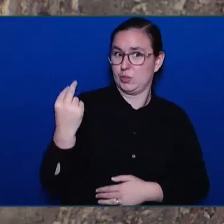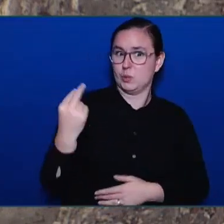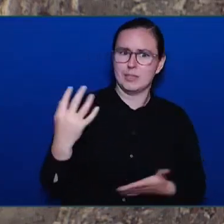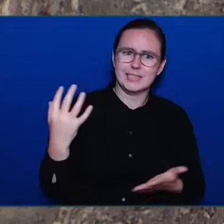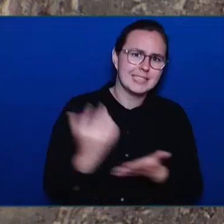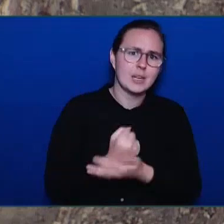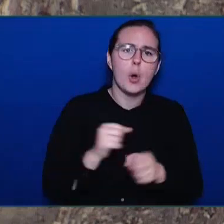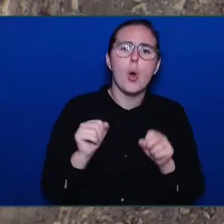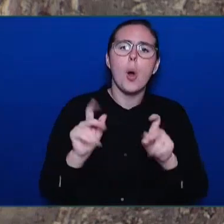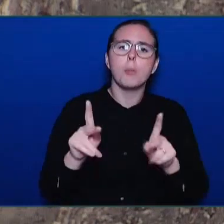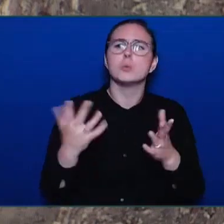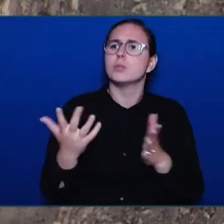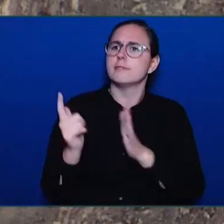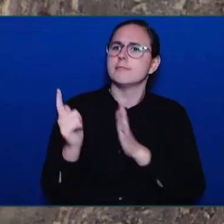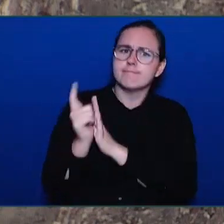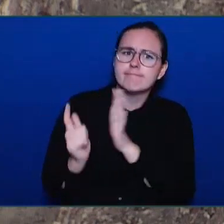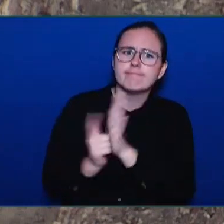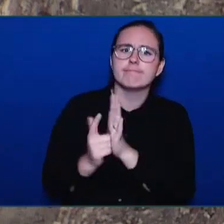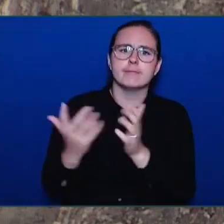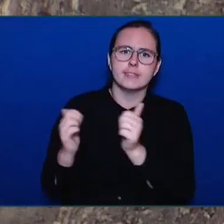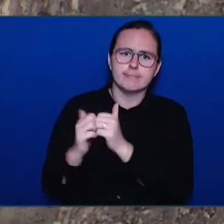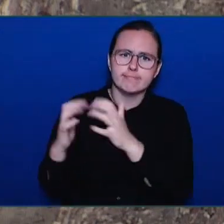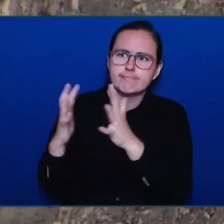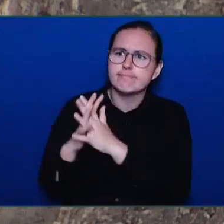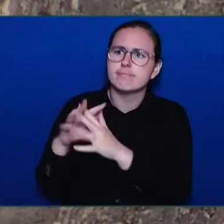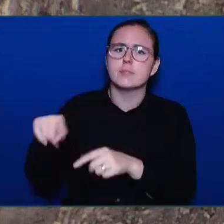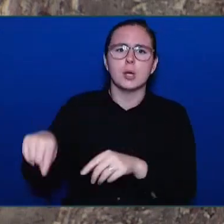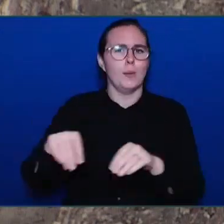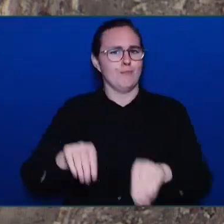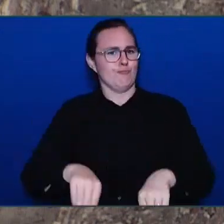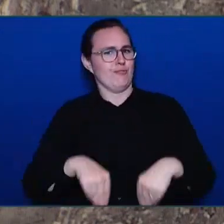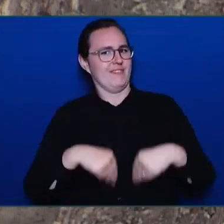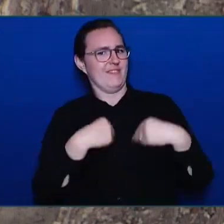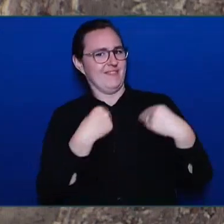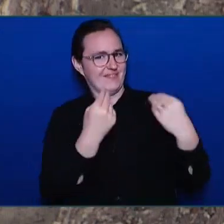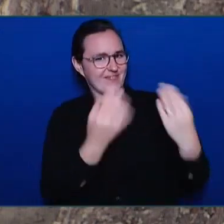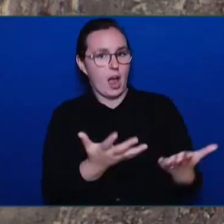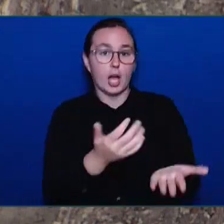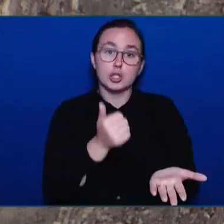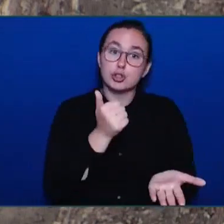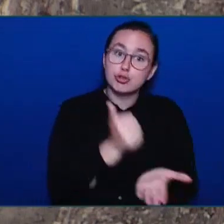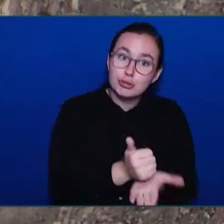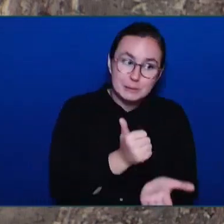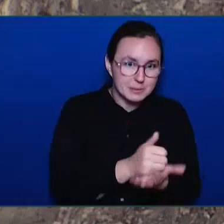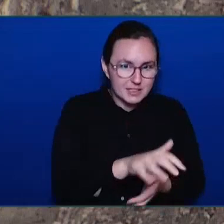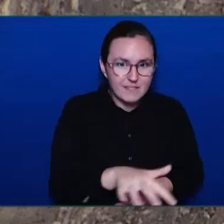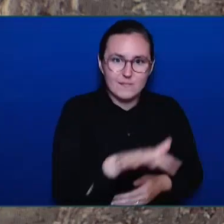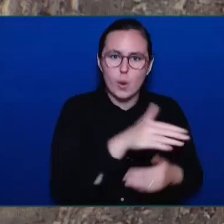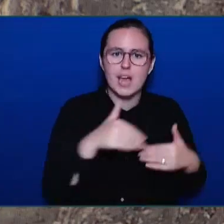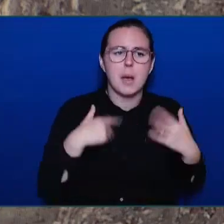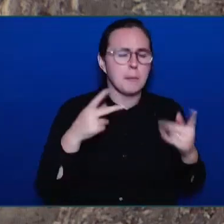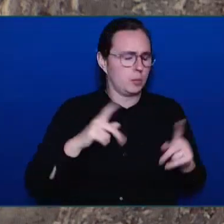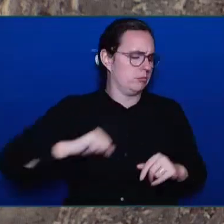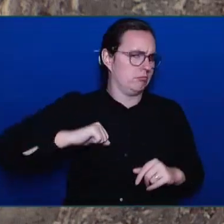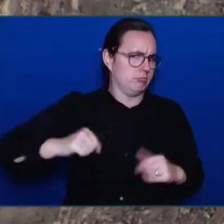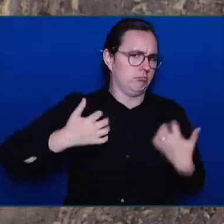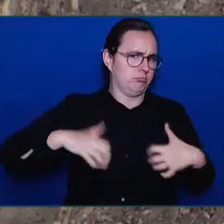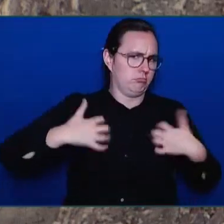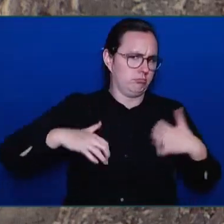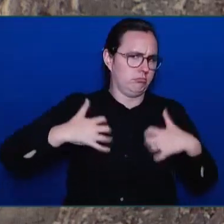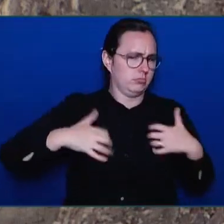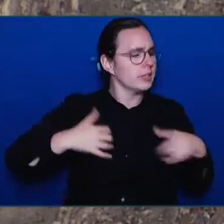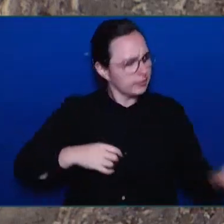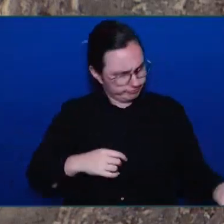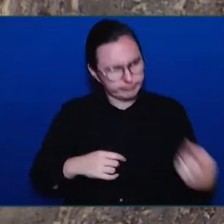of those exact same youths. But government abandoned the legislation. So my question to the minister is